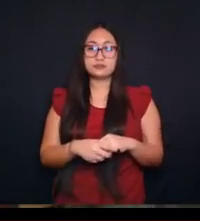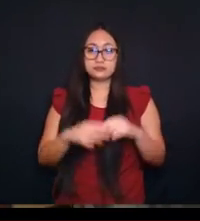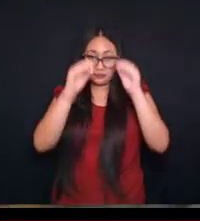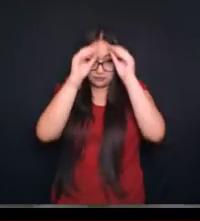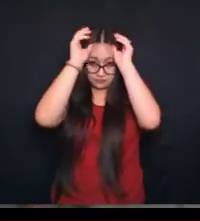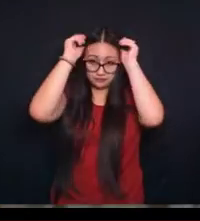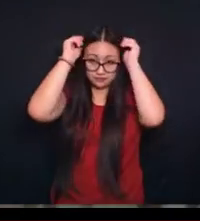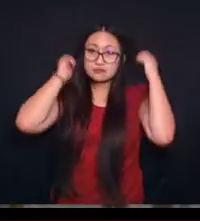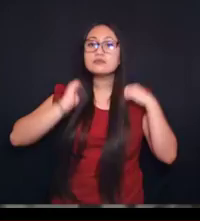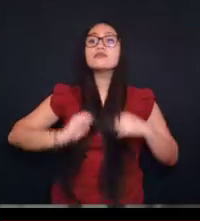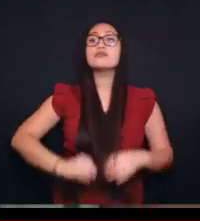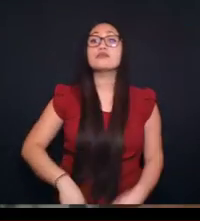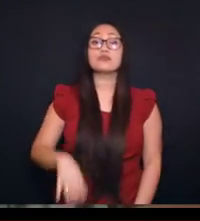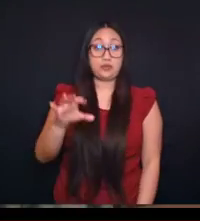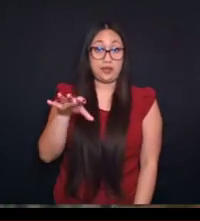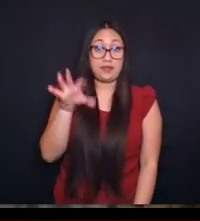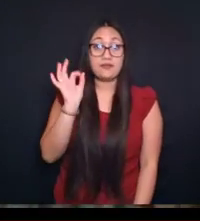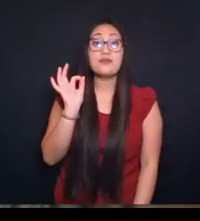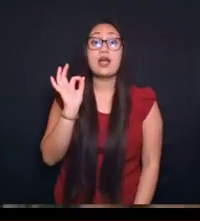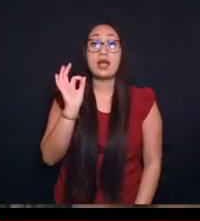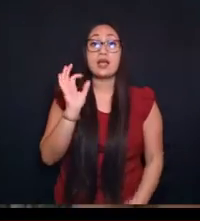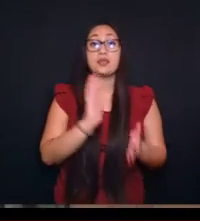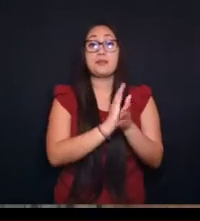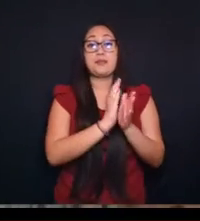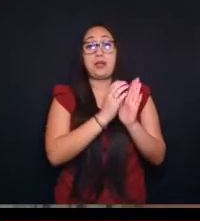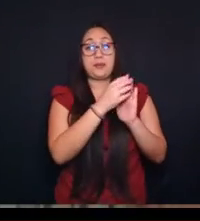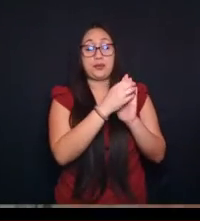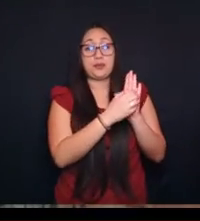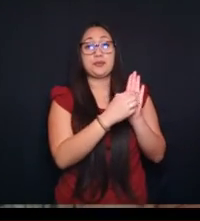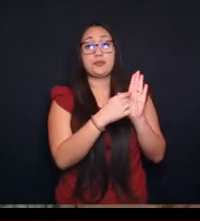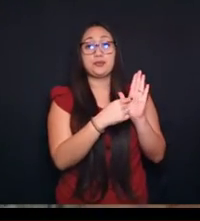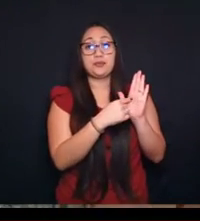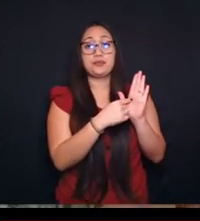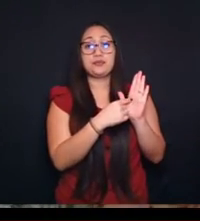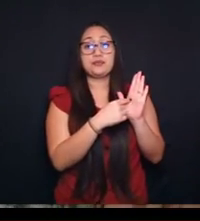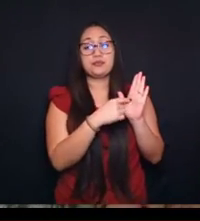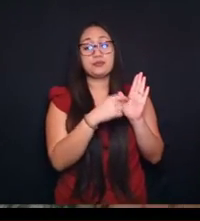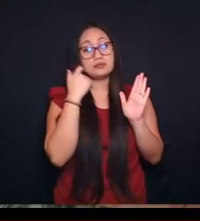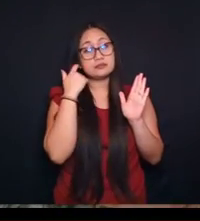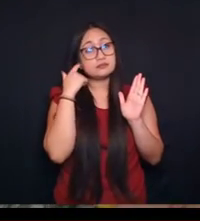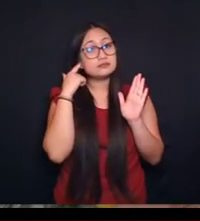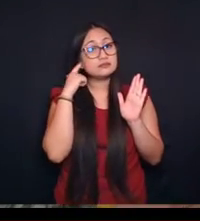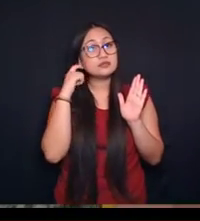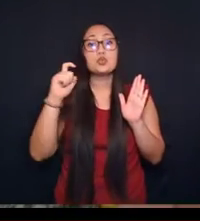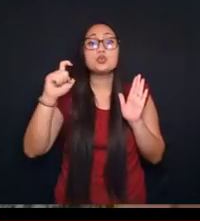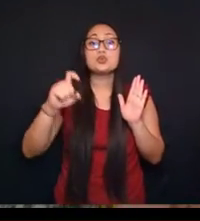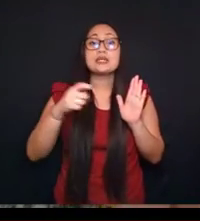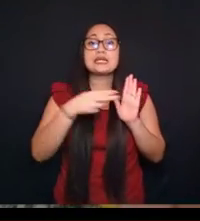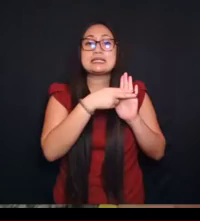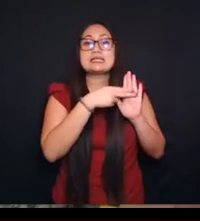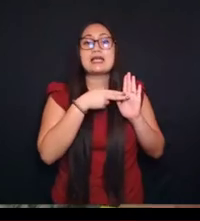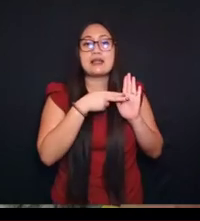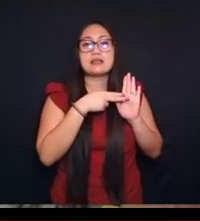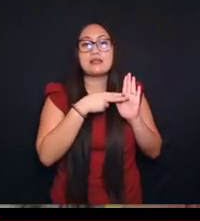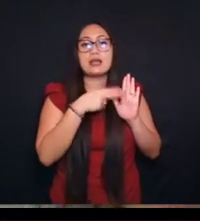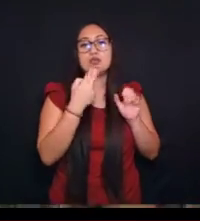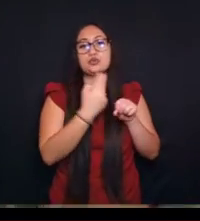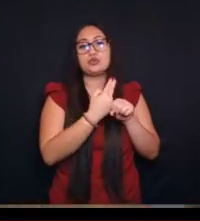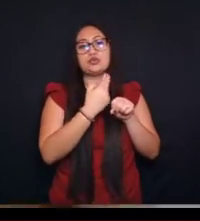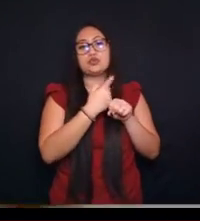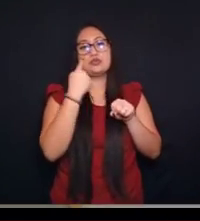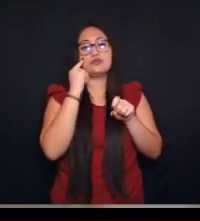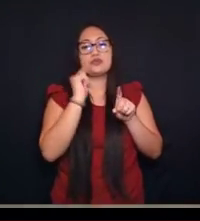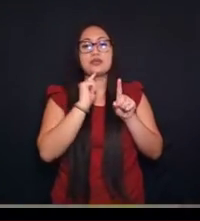You're going to find it in the text. You have to be able to highlight it to use it for an answer. What fact can you select to show